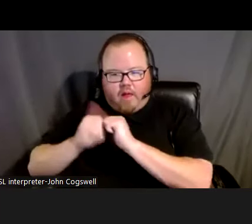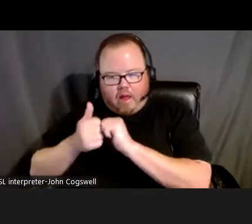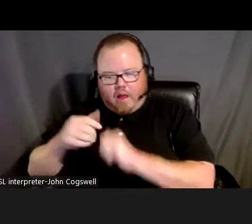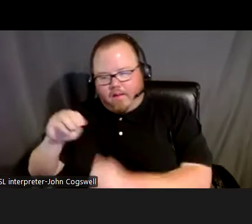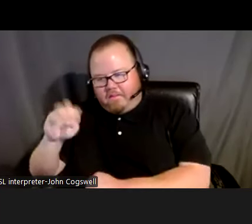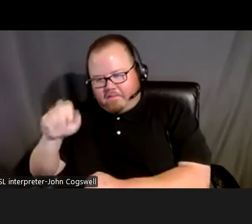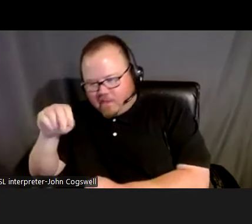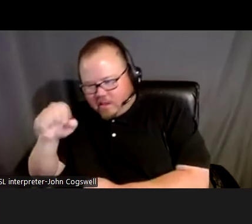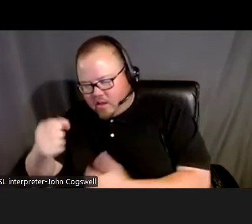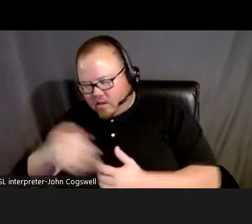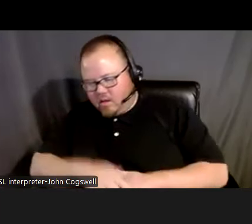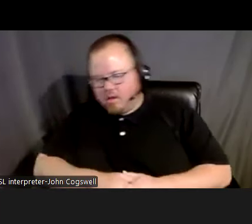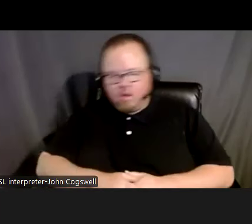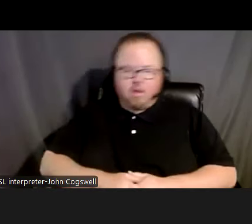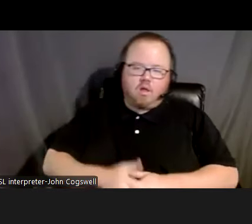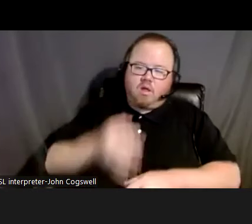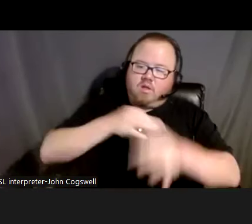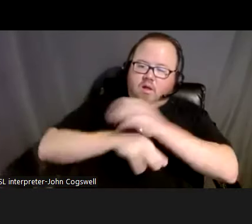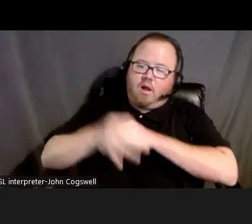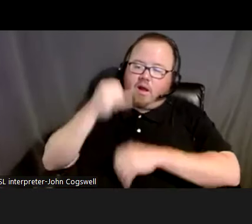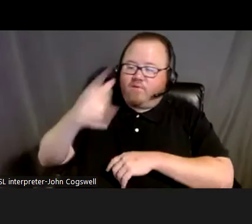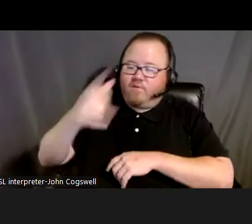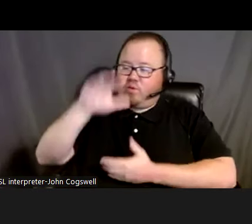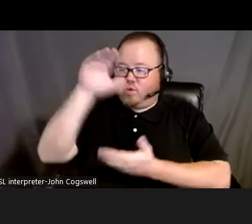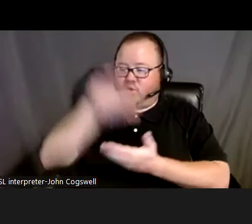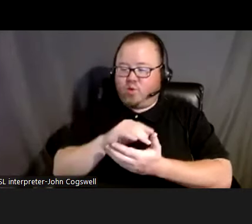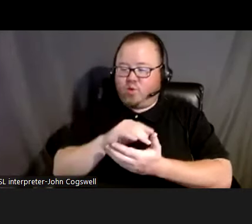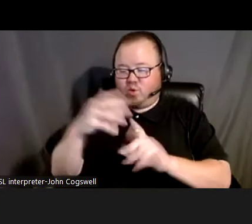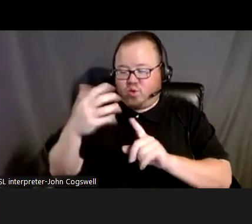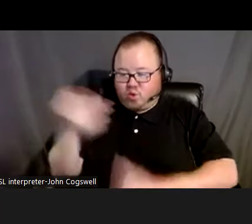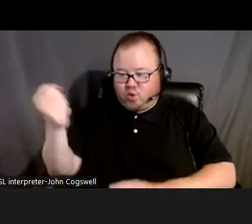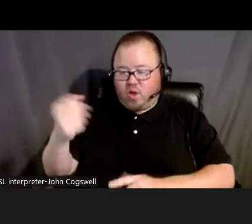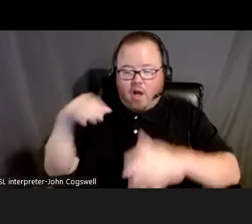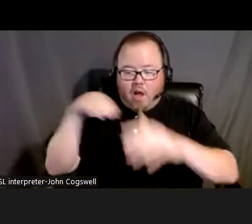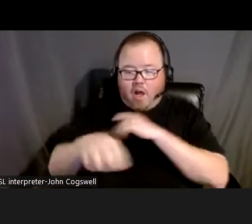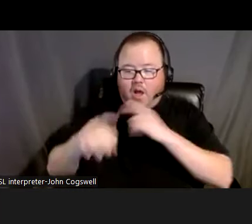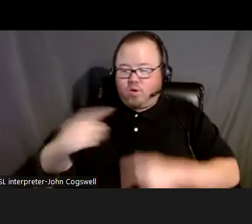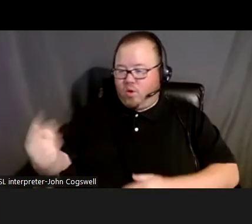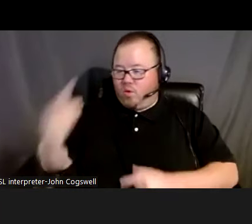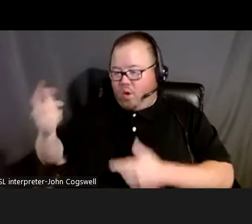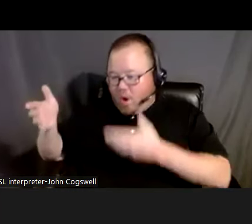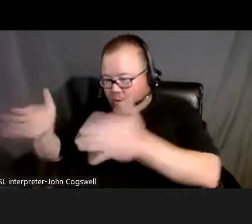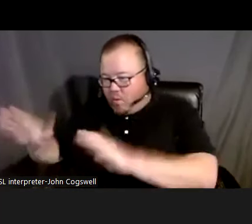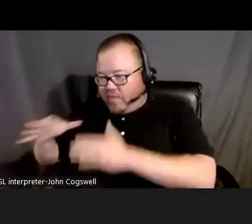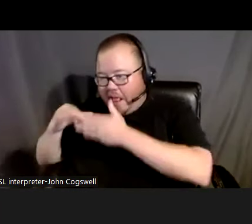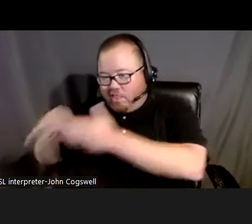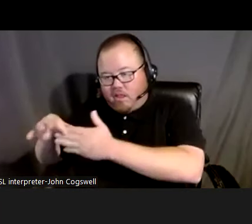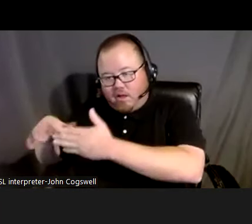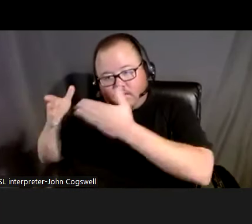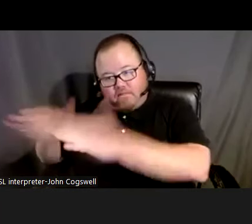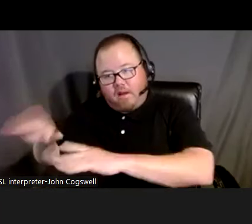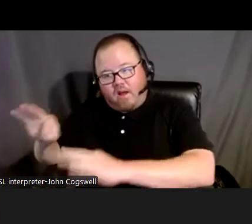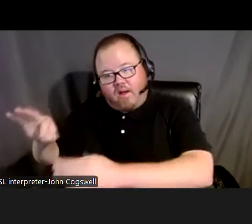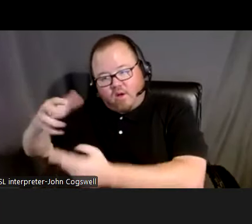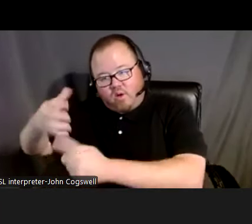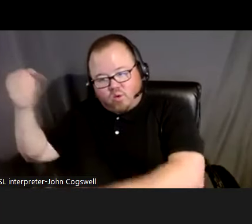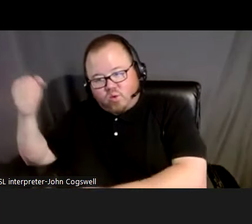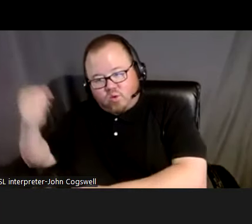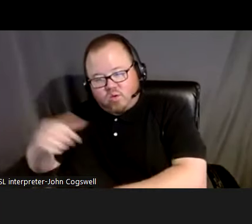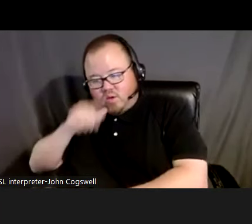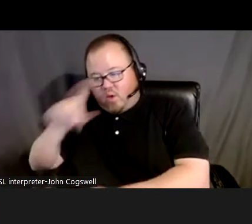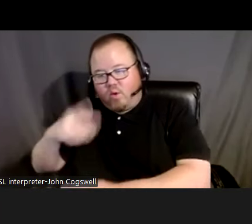doesn't happen. Again, that if you reduce suicides, if you reduce access to one method or the leading method of suicides, not just suicides